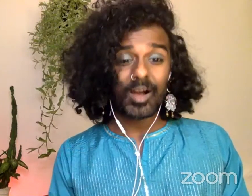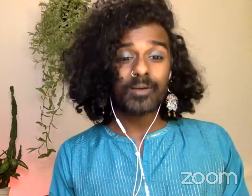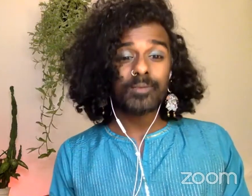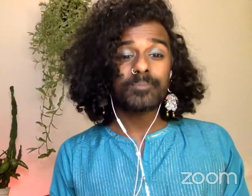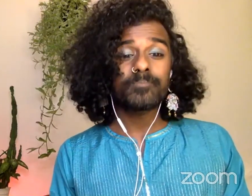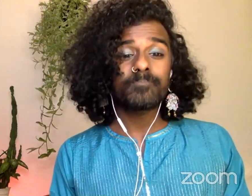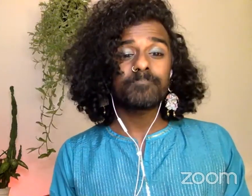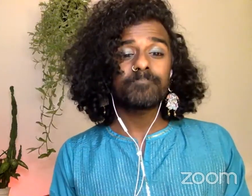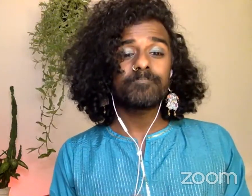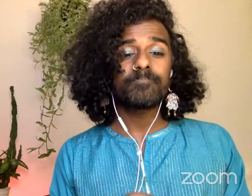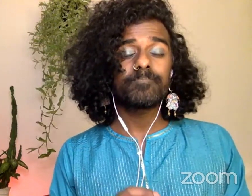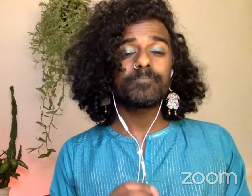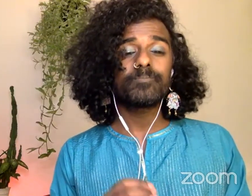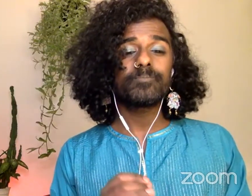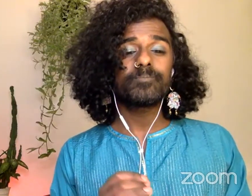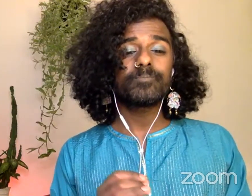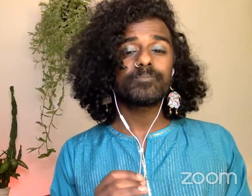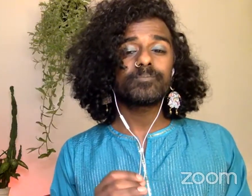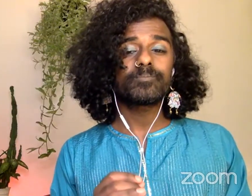Zomfam.